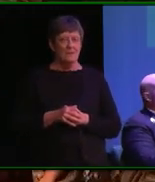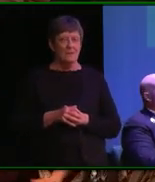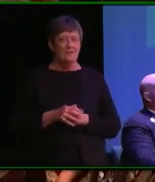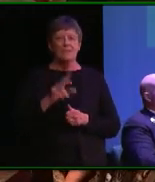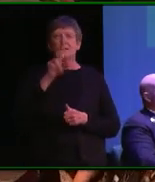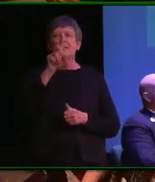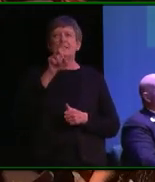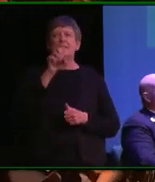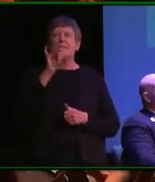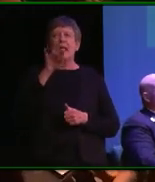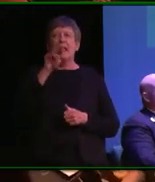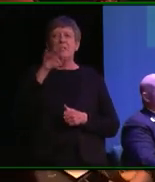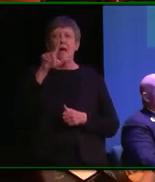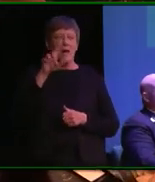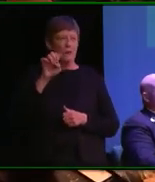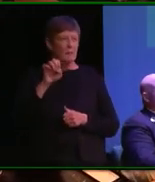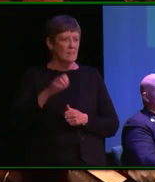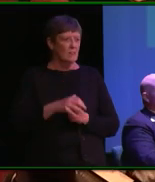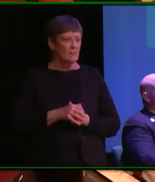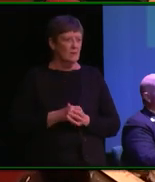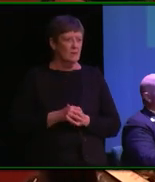Mariela Gonzalez,